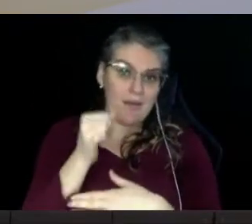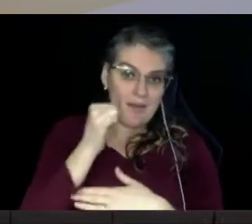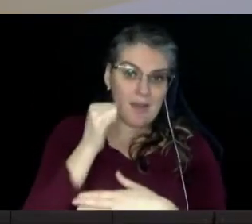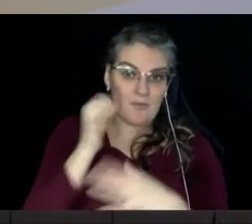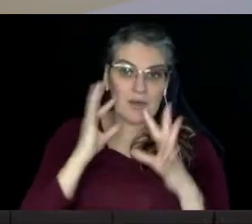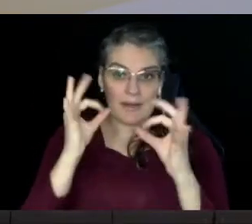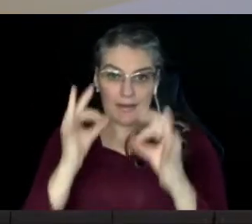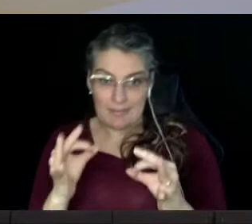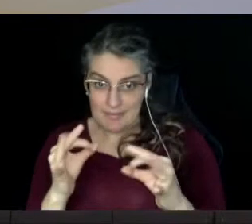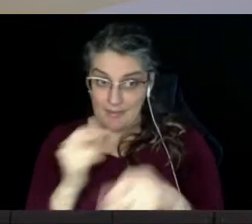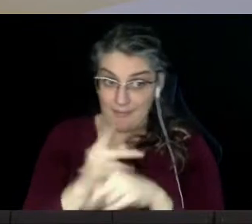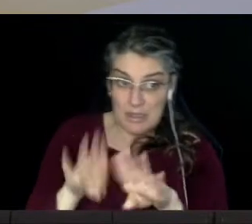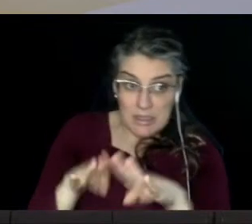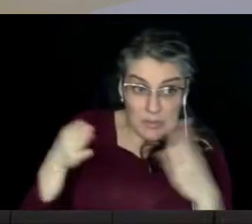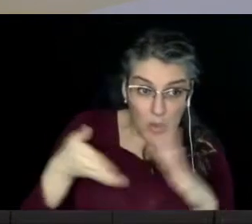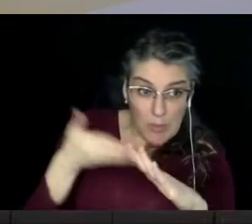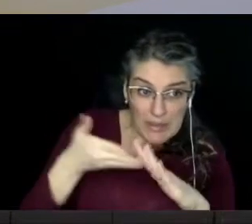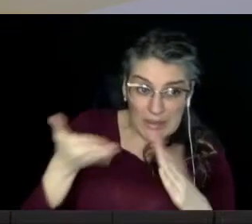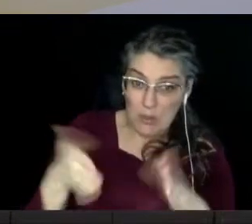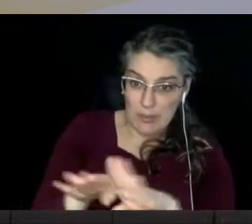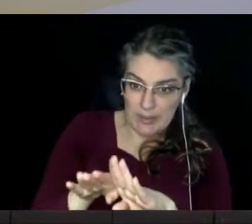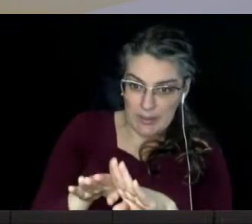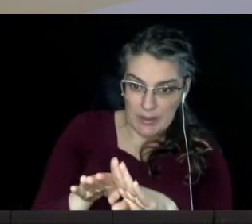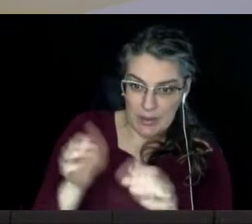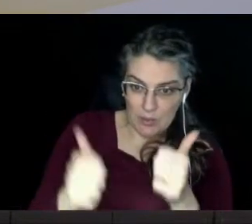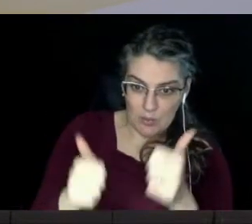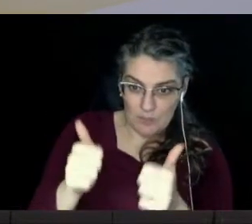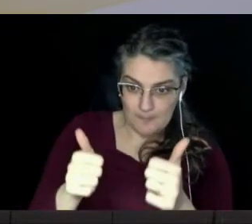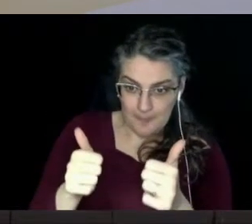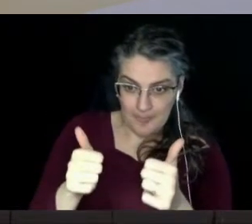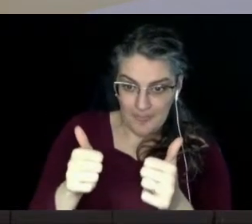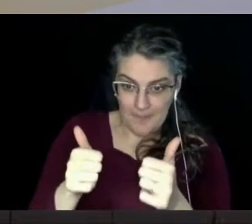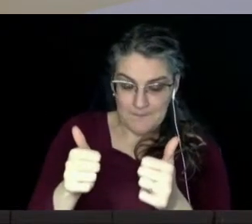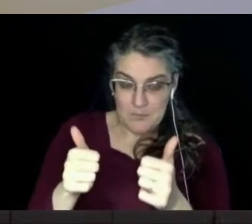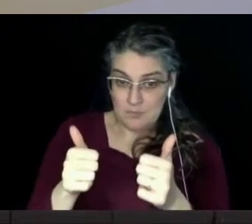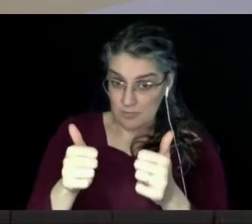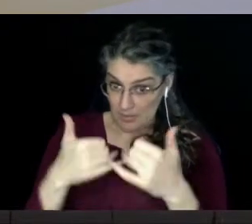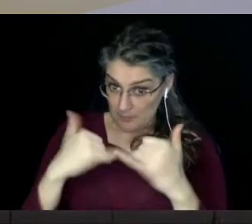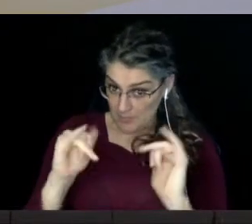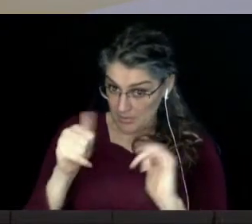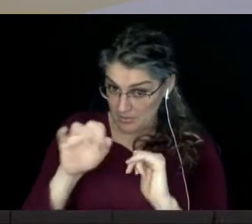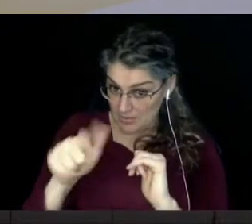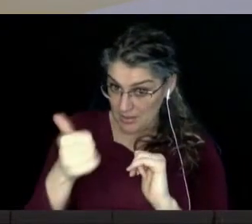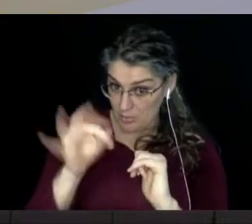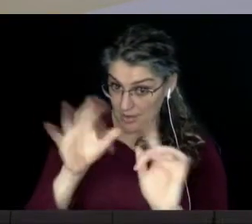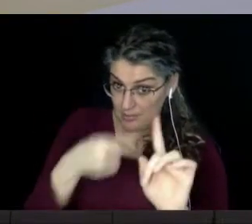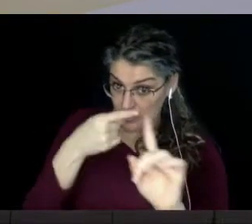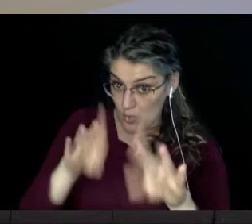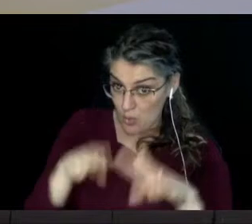what we know now, is the province still proceeding with plans for the Atlantic bubble on April 19th?